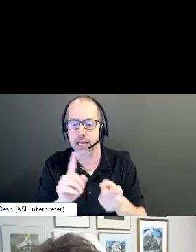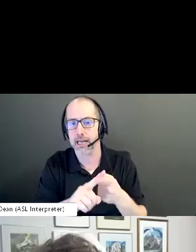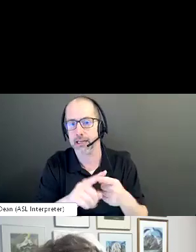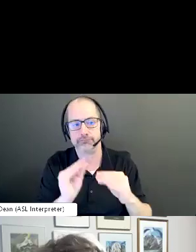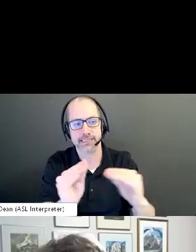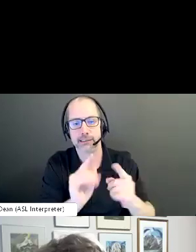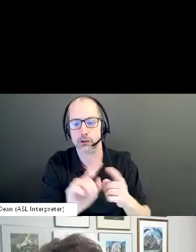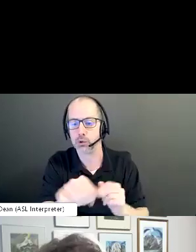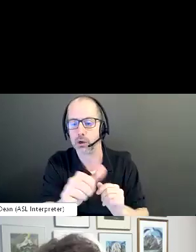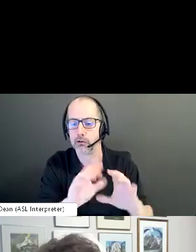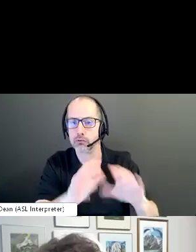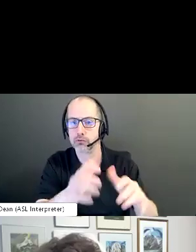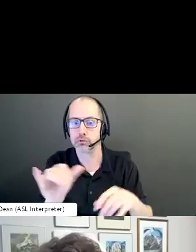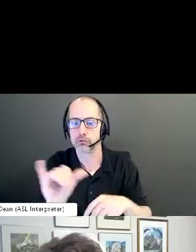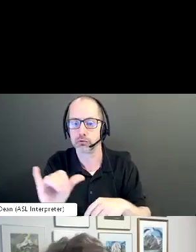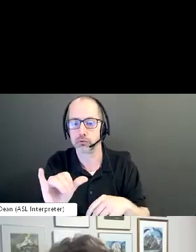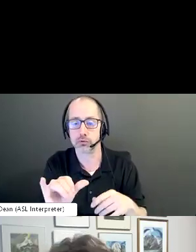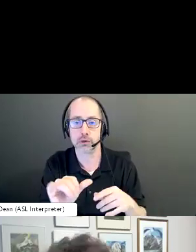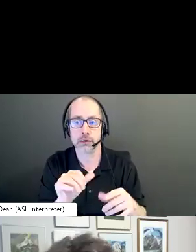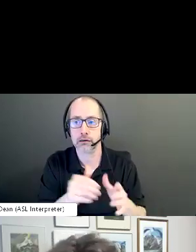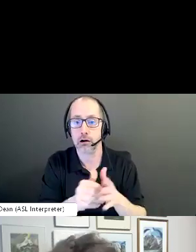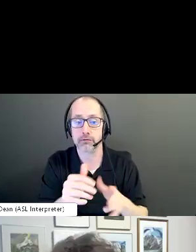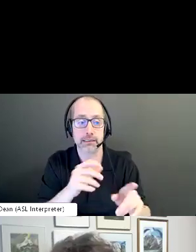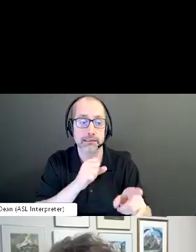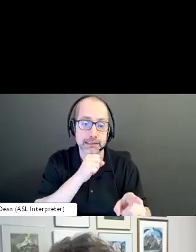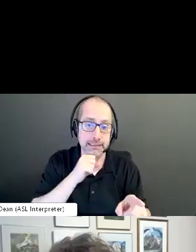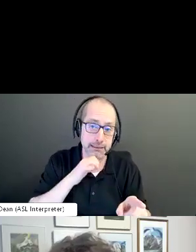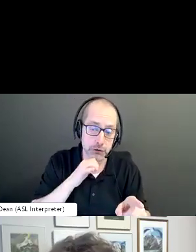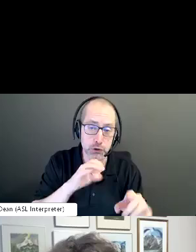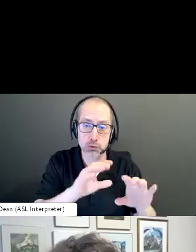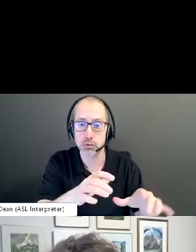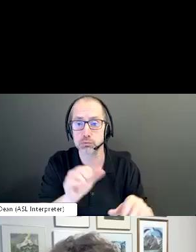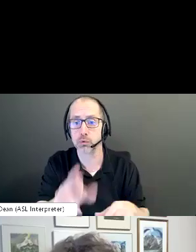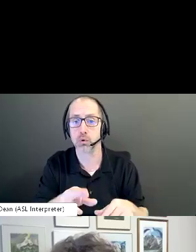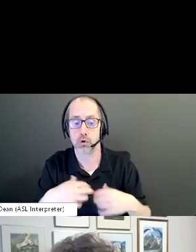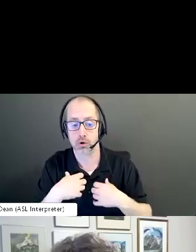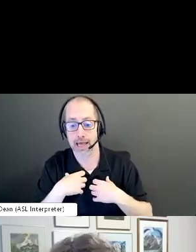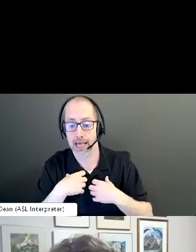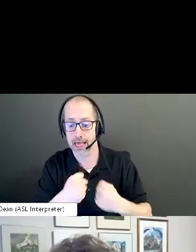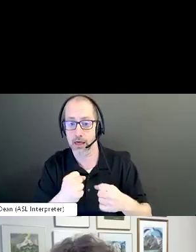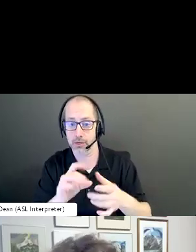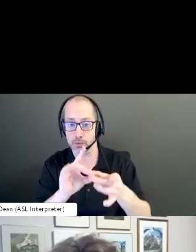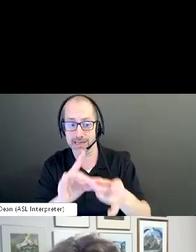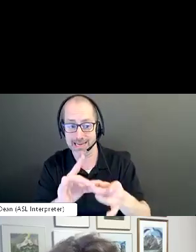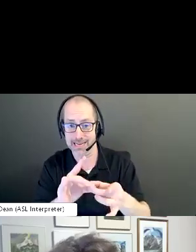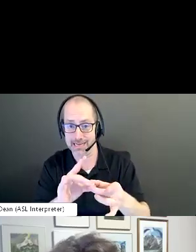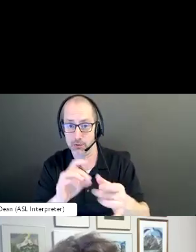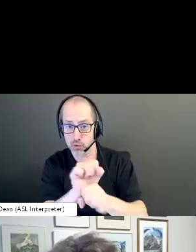often people who are seniors or are involved in health-related areas.